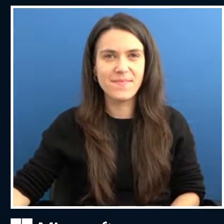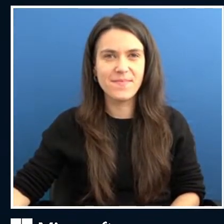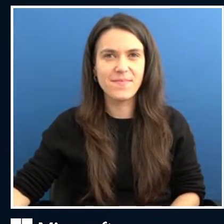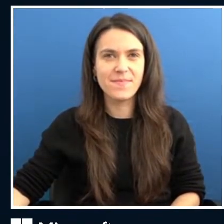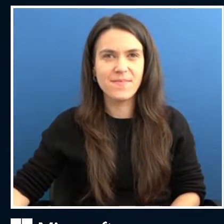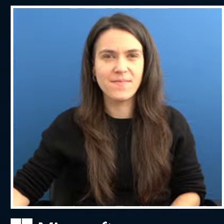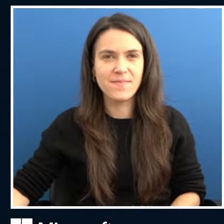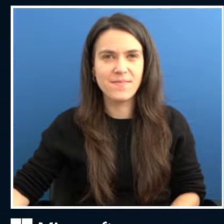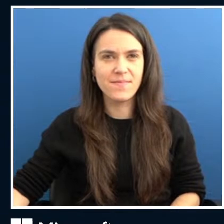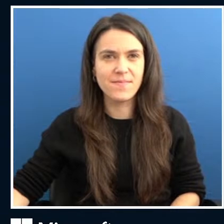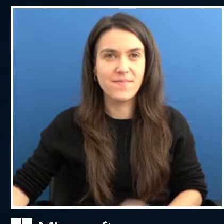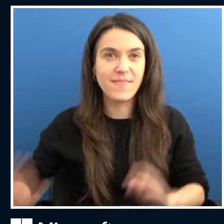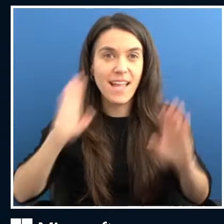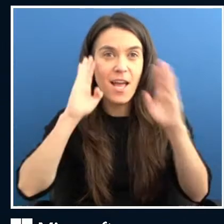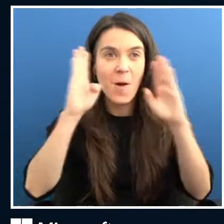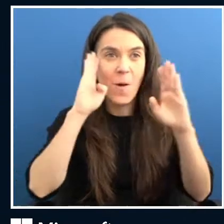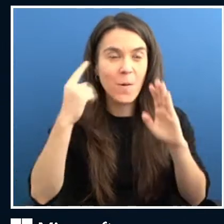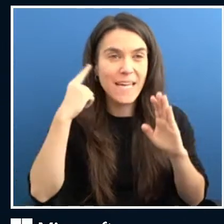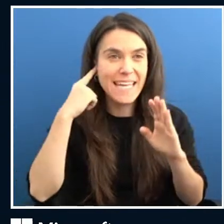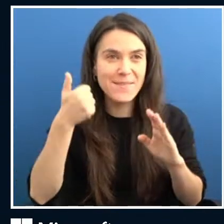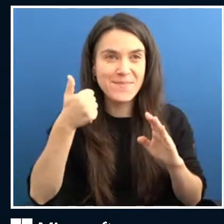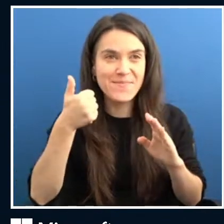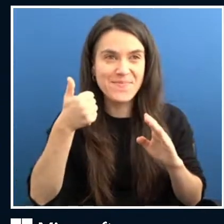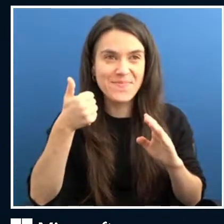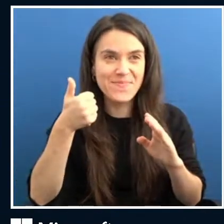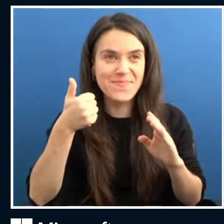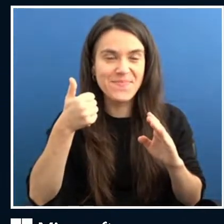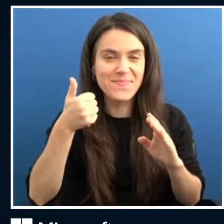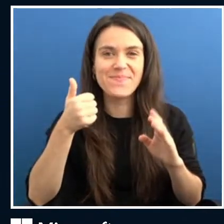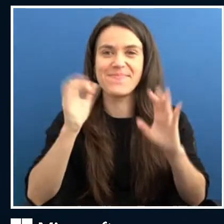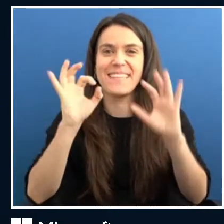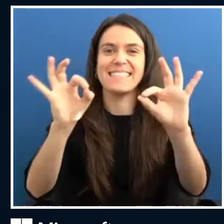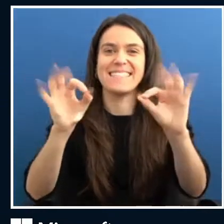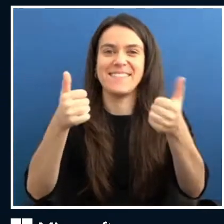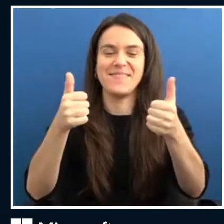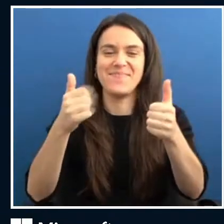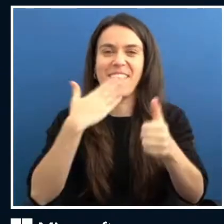Hello, can you hear me now? Yes, now we can hear you. Okay,